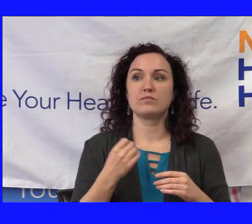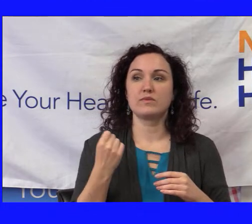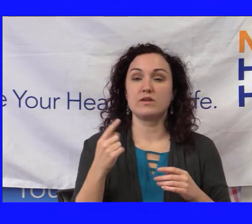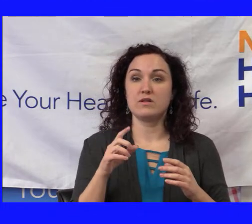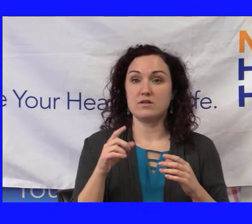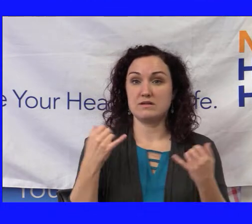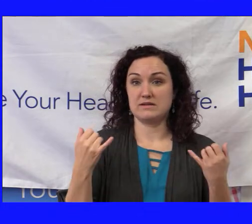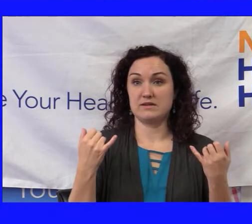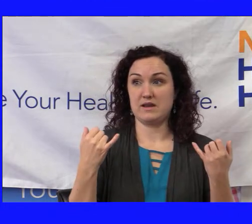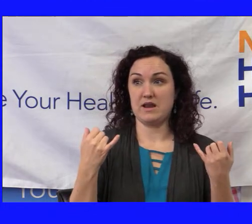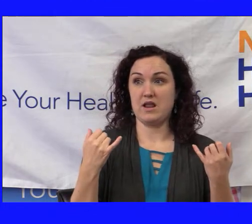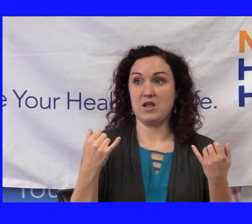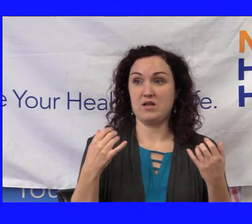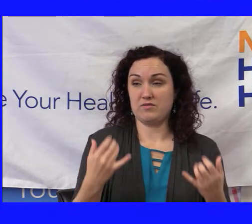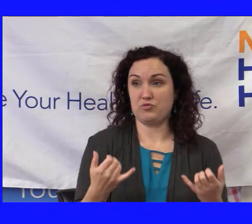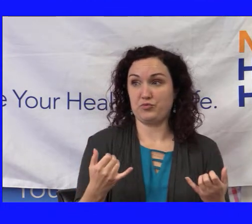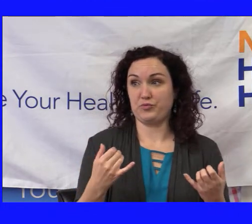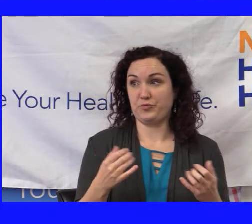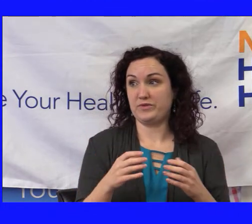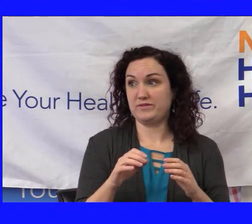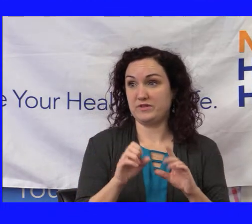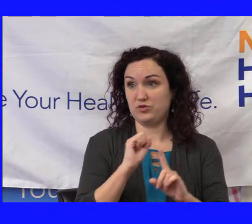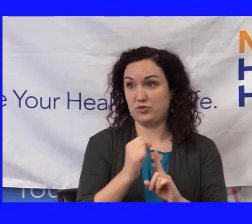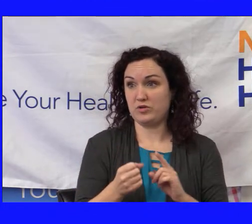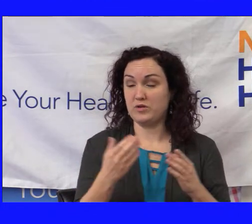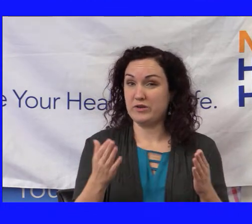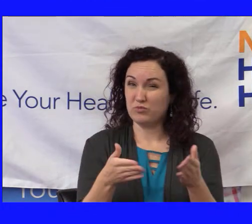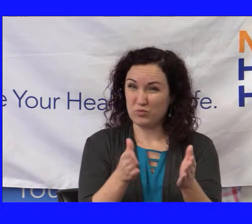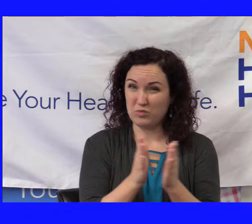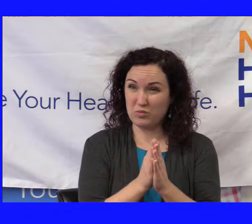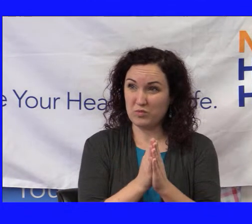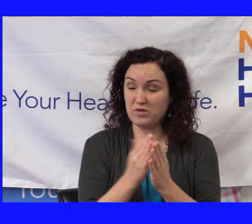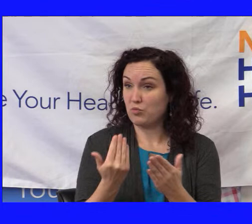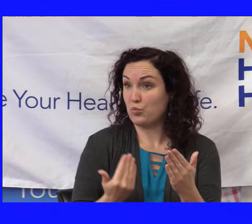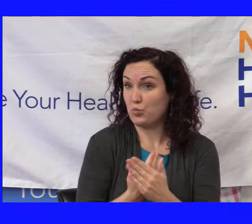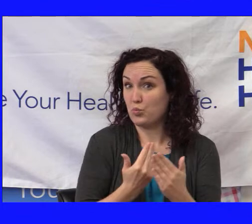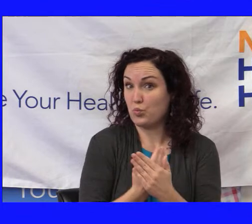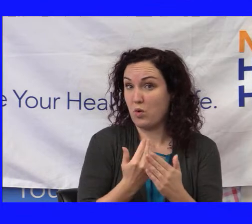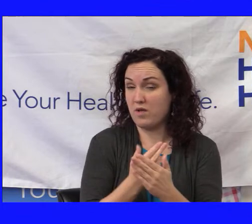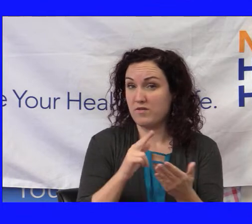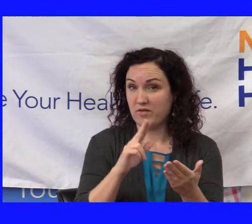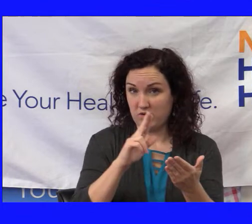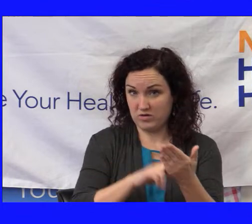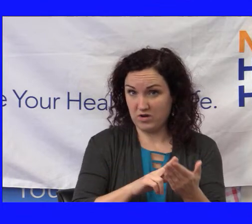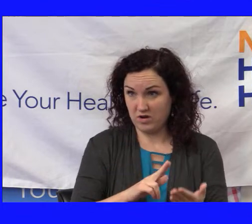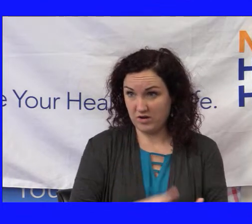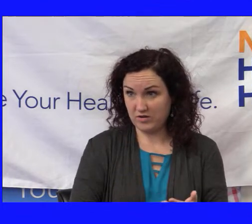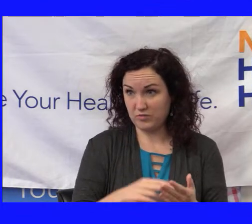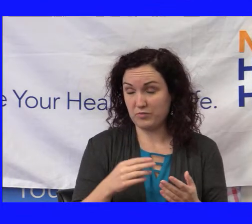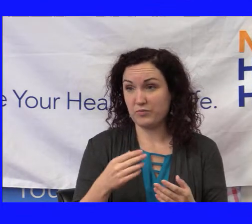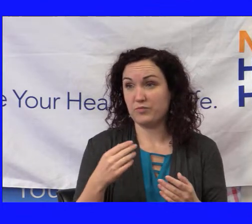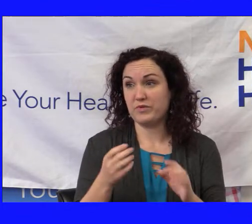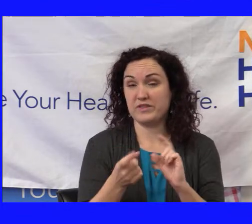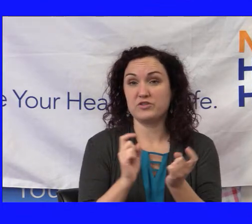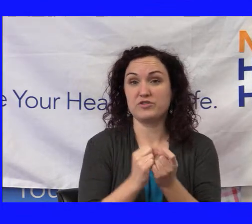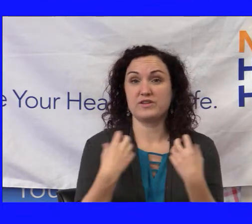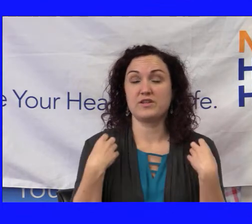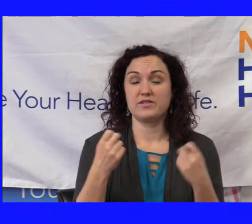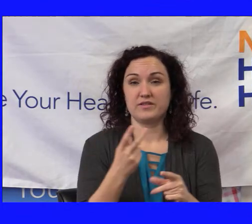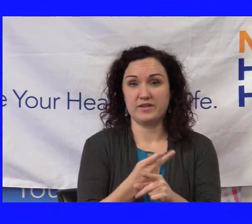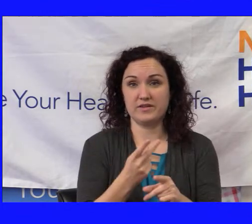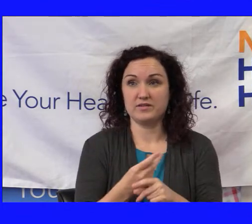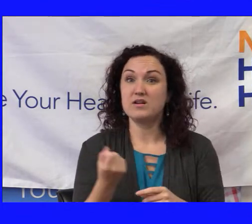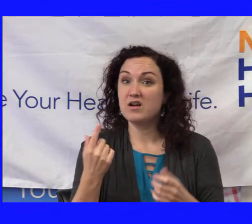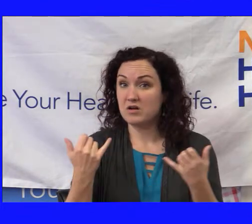background current state, as Dr. Allen mentioned, we are here to request the renewal of our contract with Change Healthcare. With